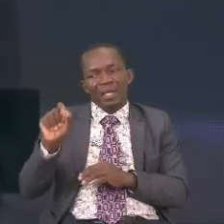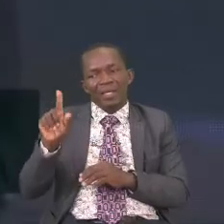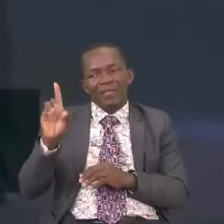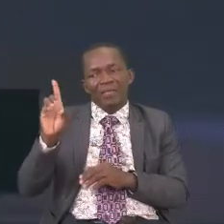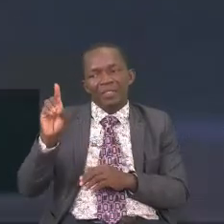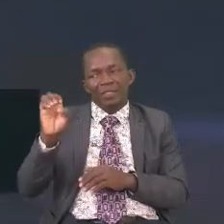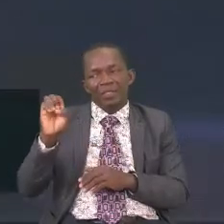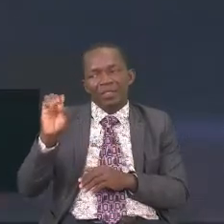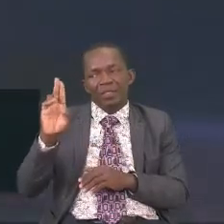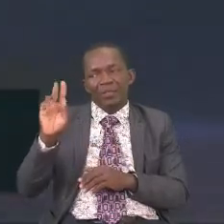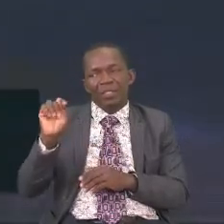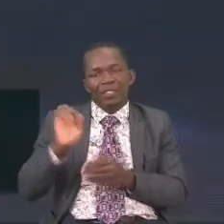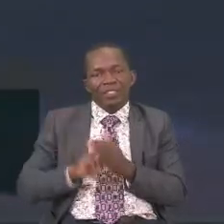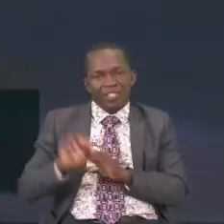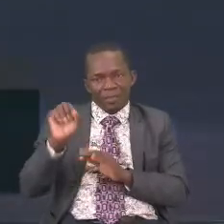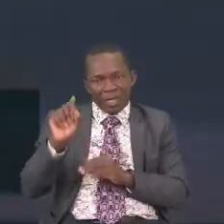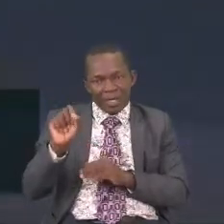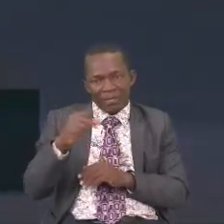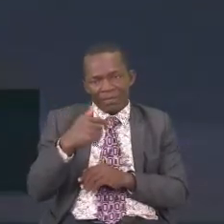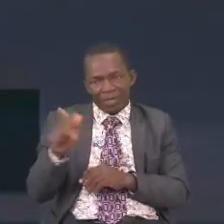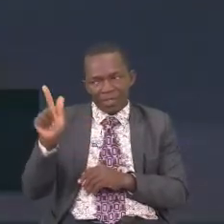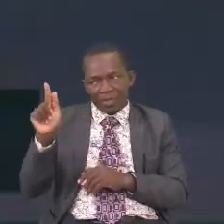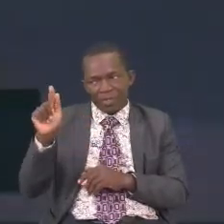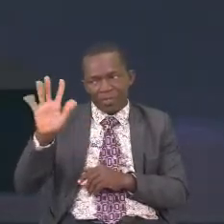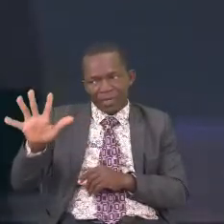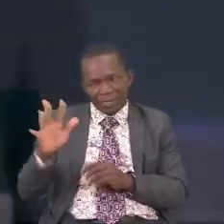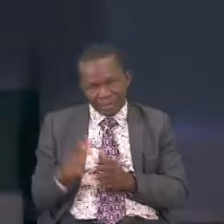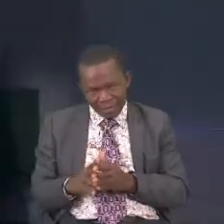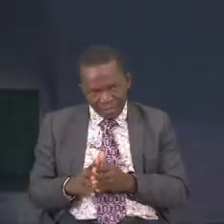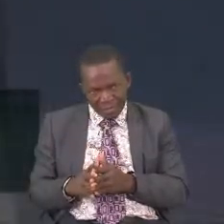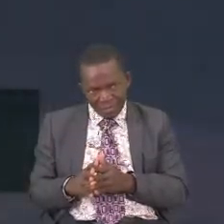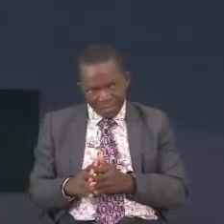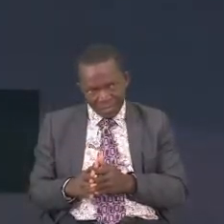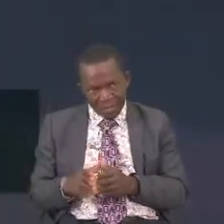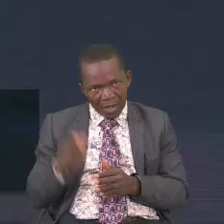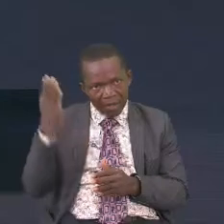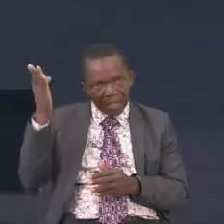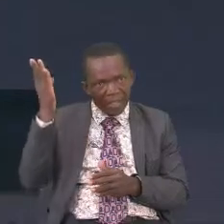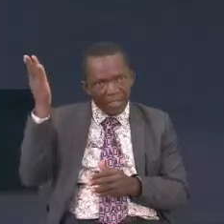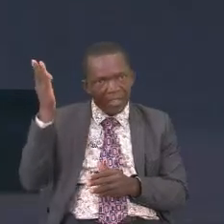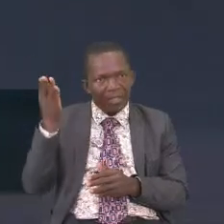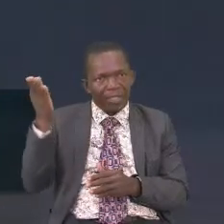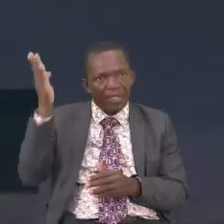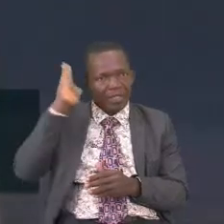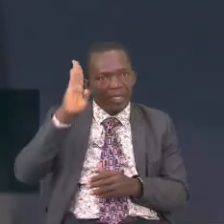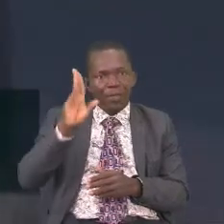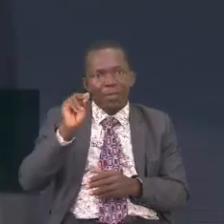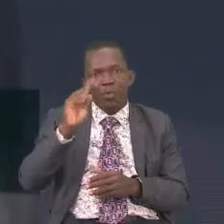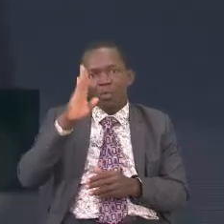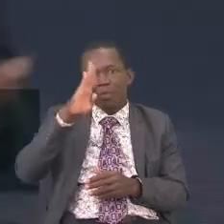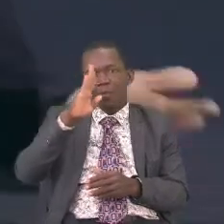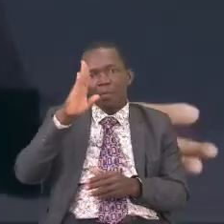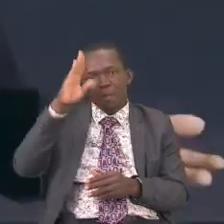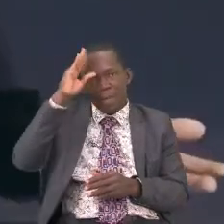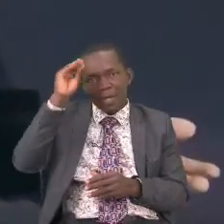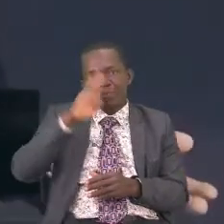Deuteronomy 11, reading from verse 25, it says, there shall no man be able